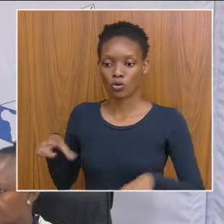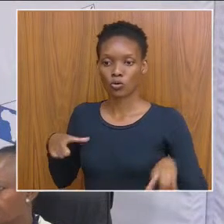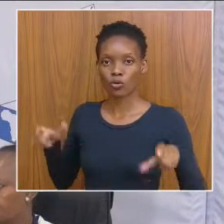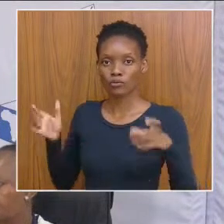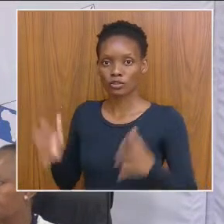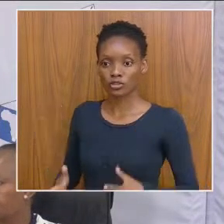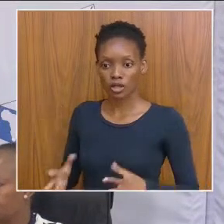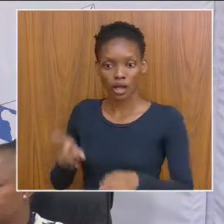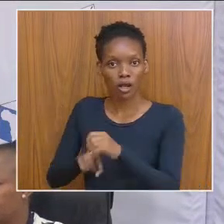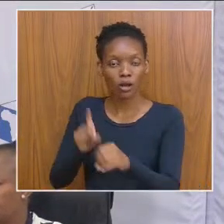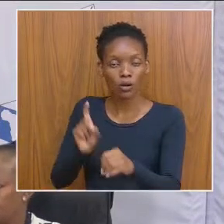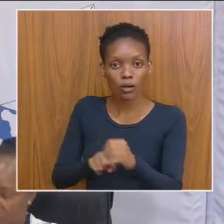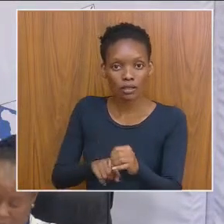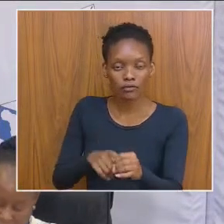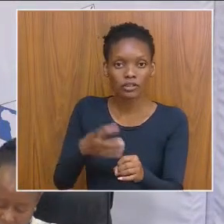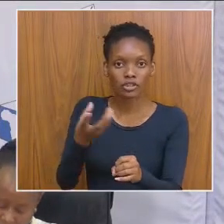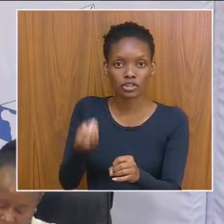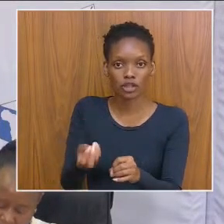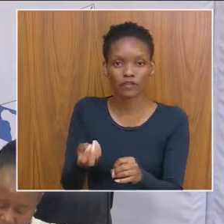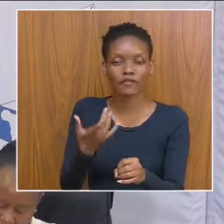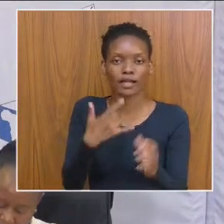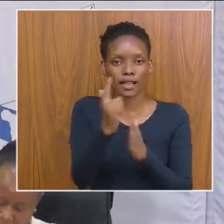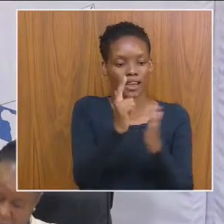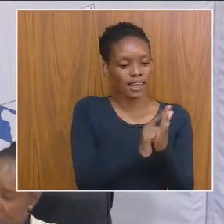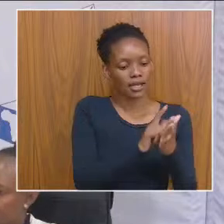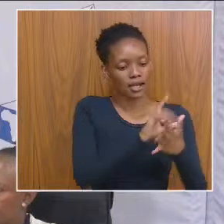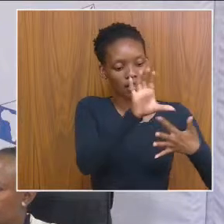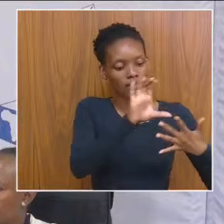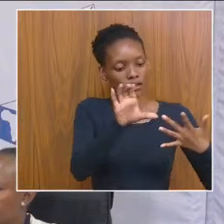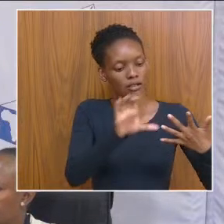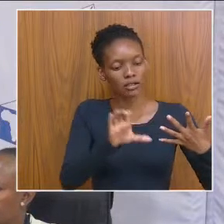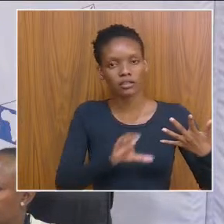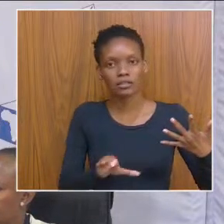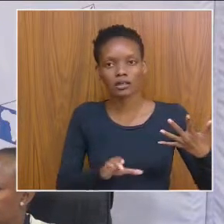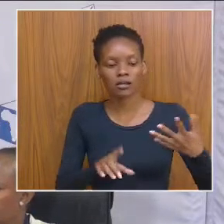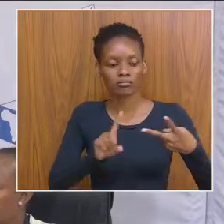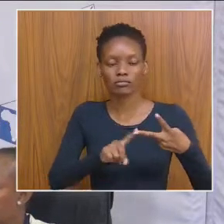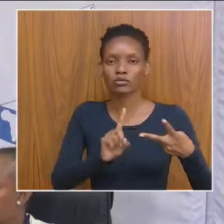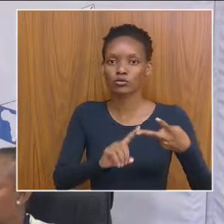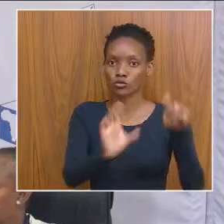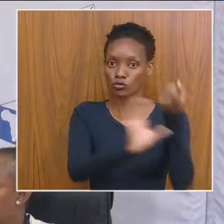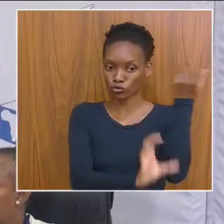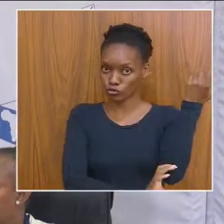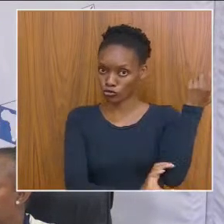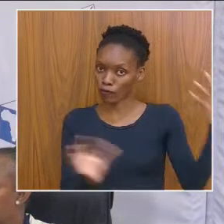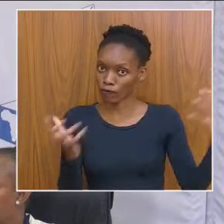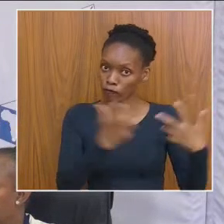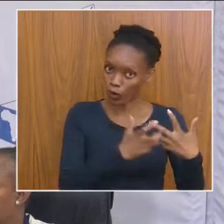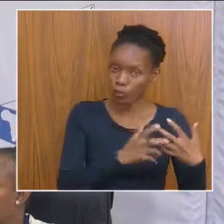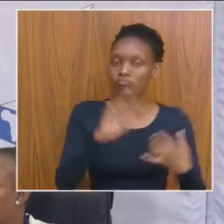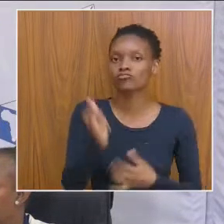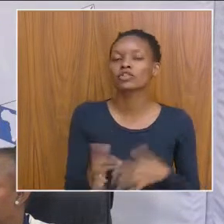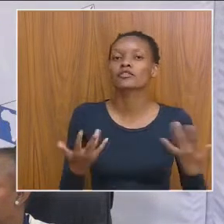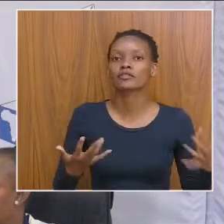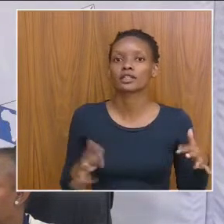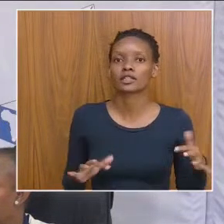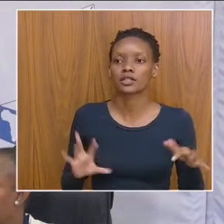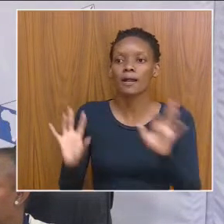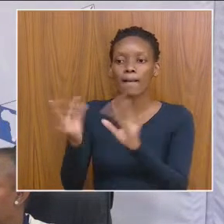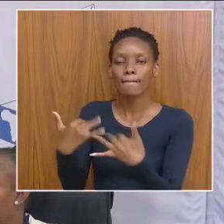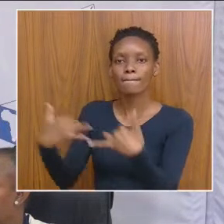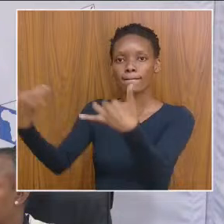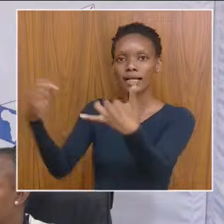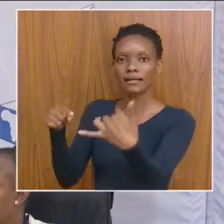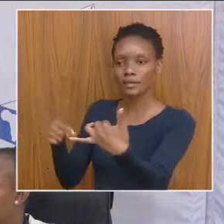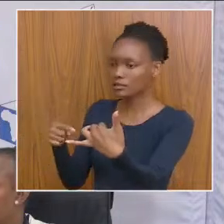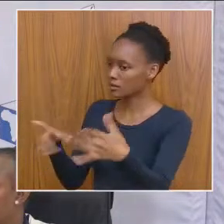qualified in terms of the legal criteria and as well as the Constitution. Parliament did the same, which is a